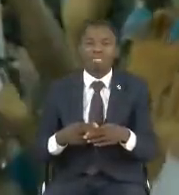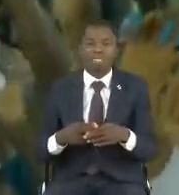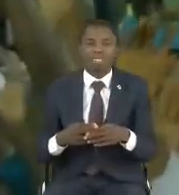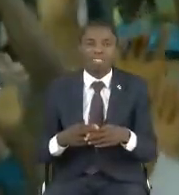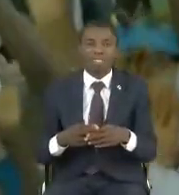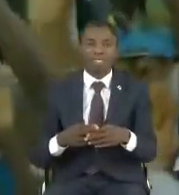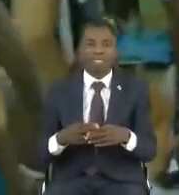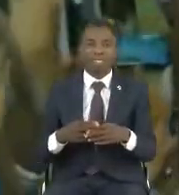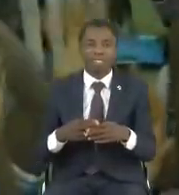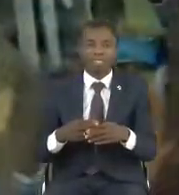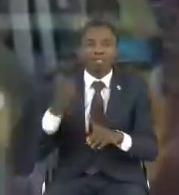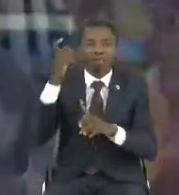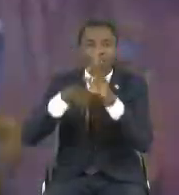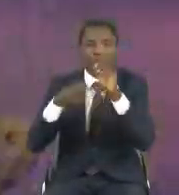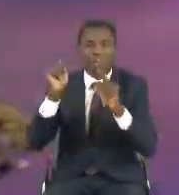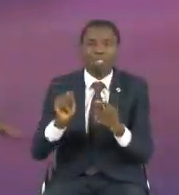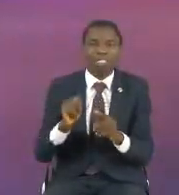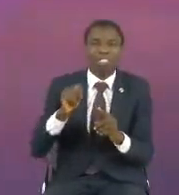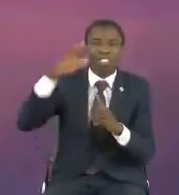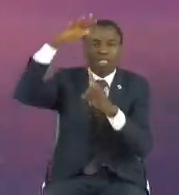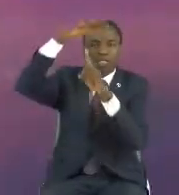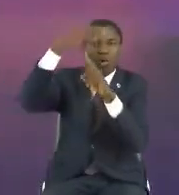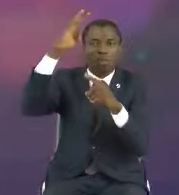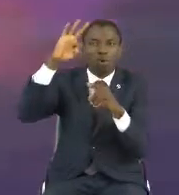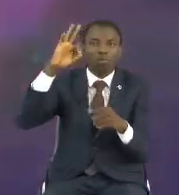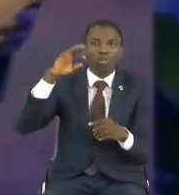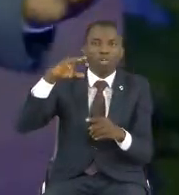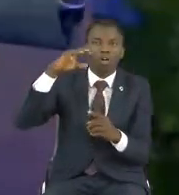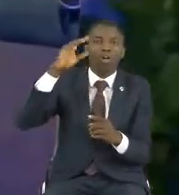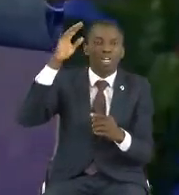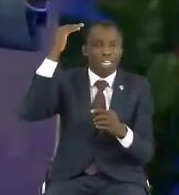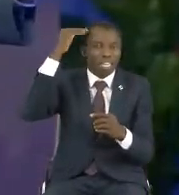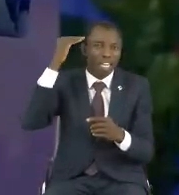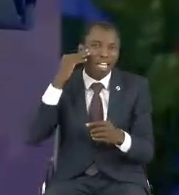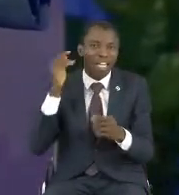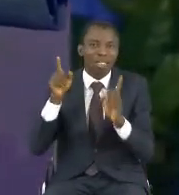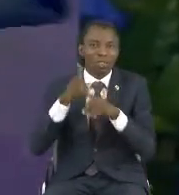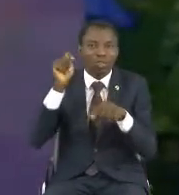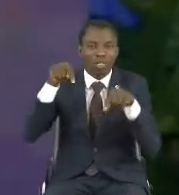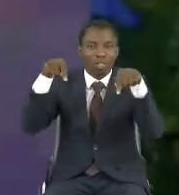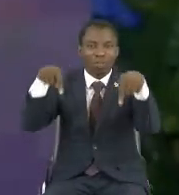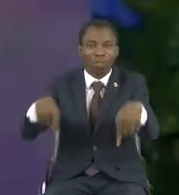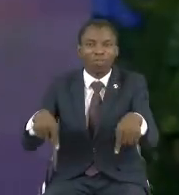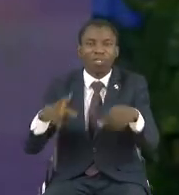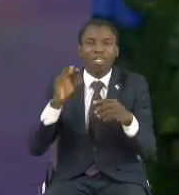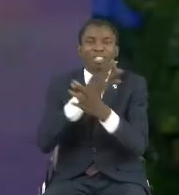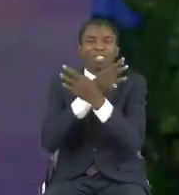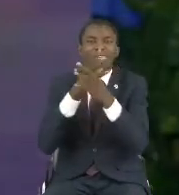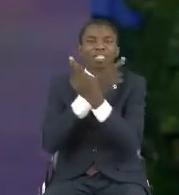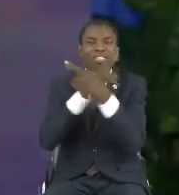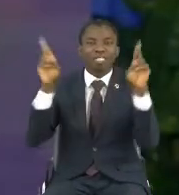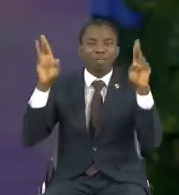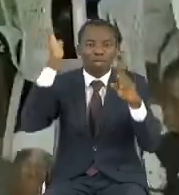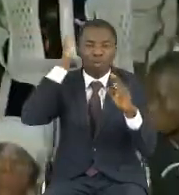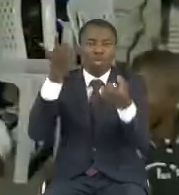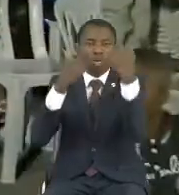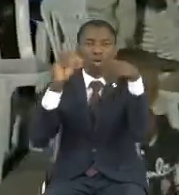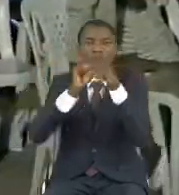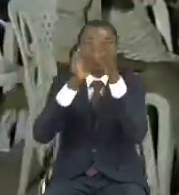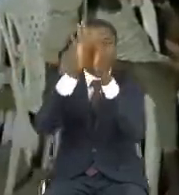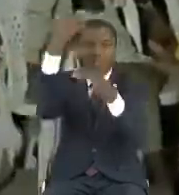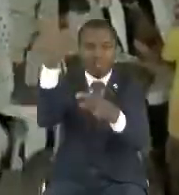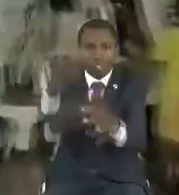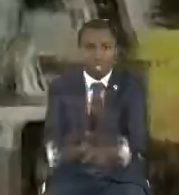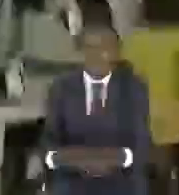of your head to the tip of your toe, redemption will come in Jesus' name.